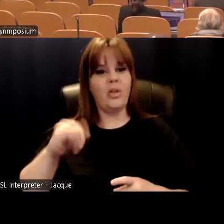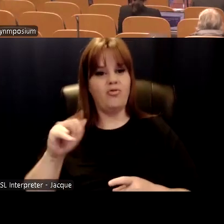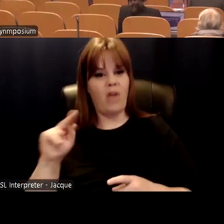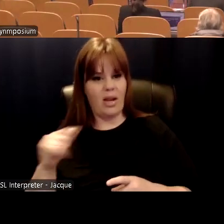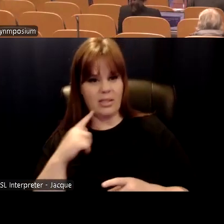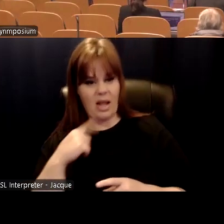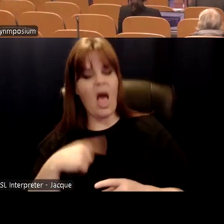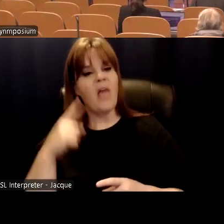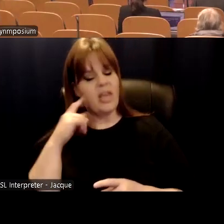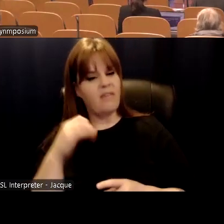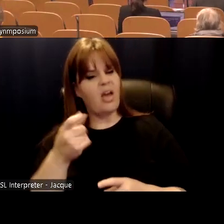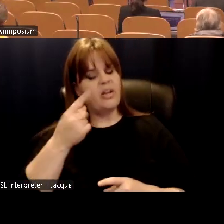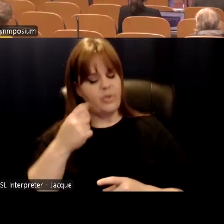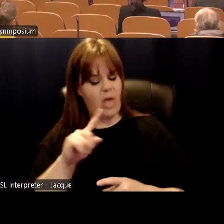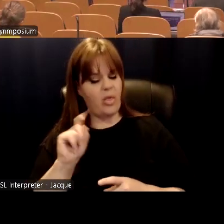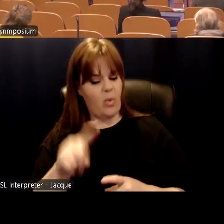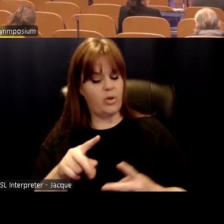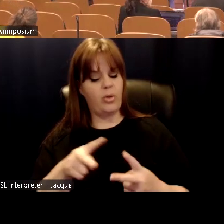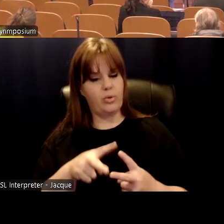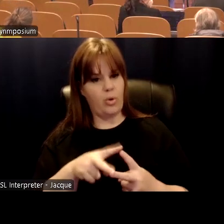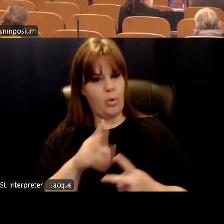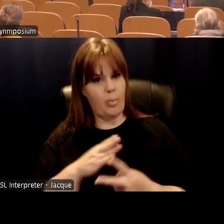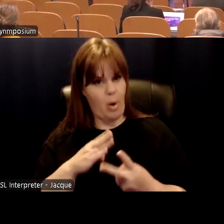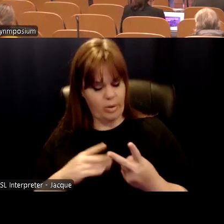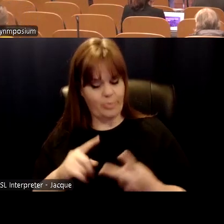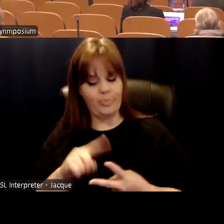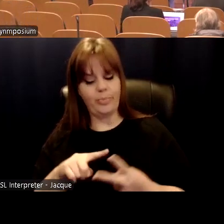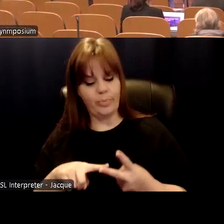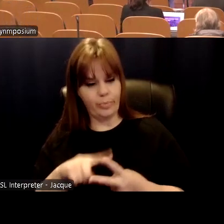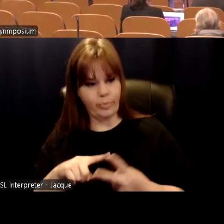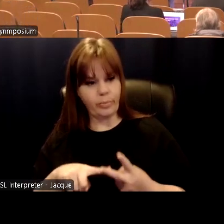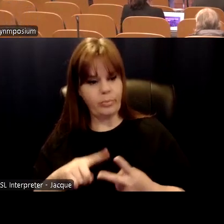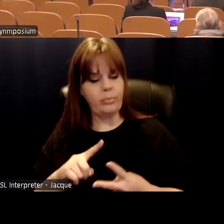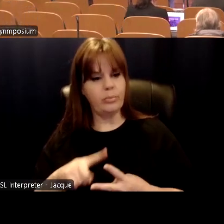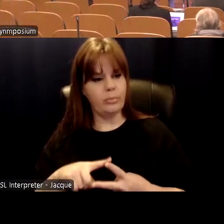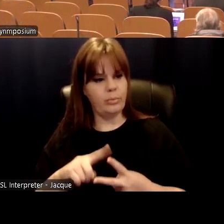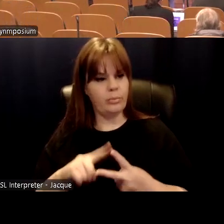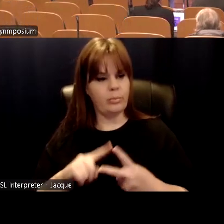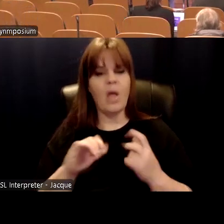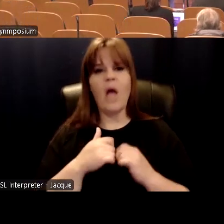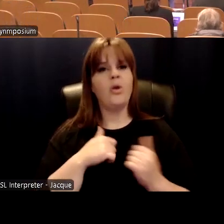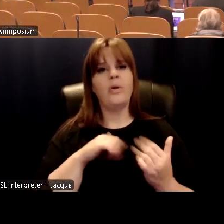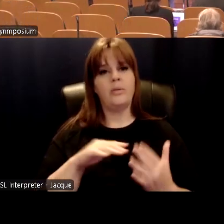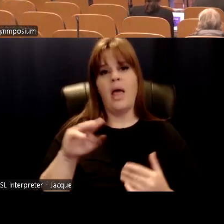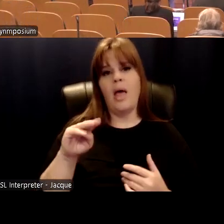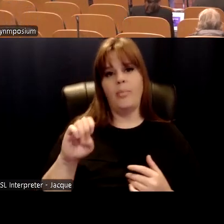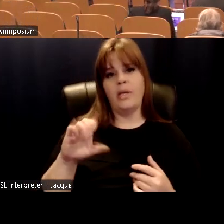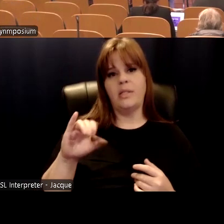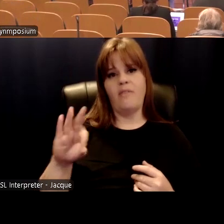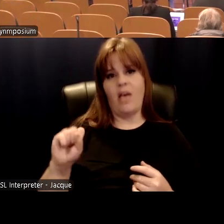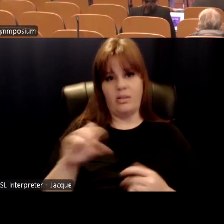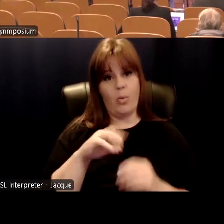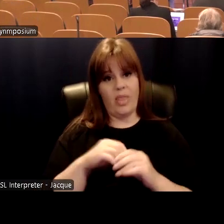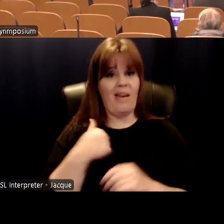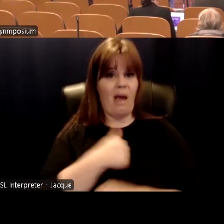I think if I understand the question, there's two parts of this. One is how do we address ME/CFS in our clinic? And